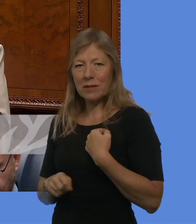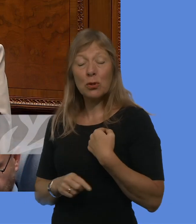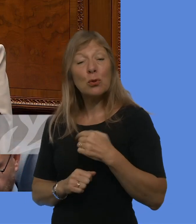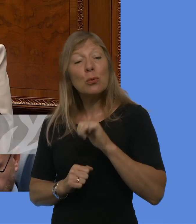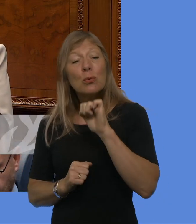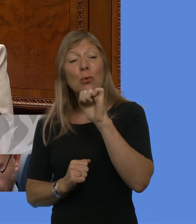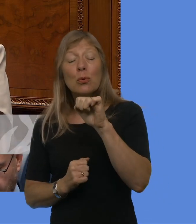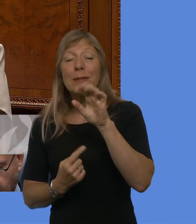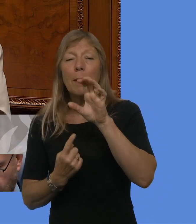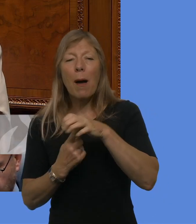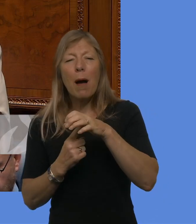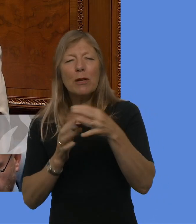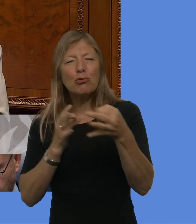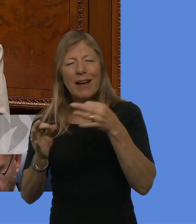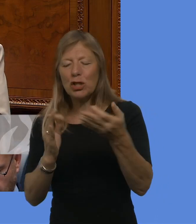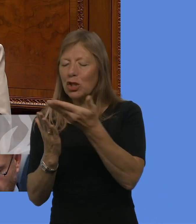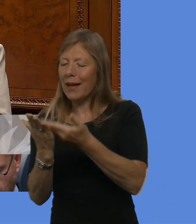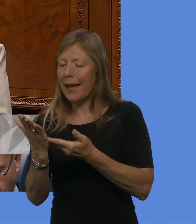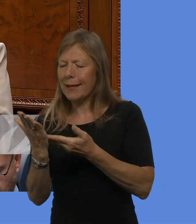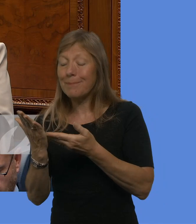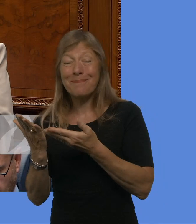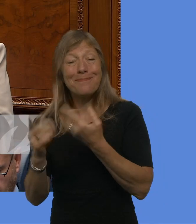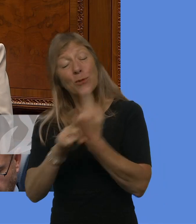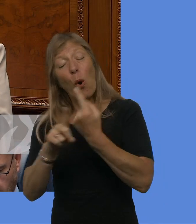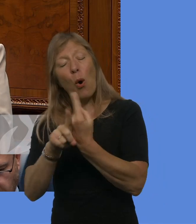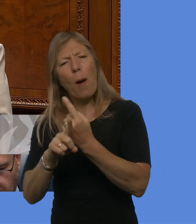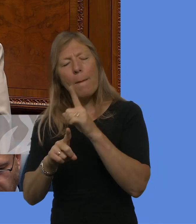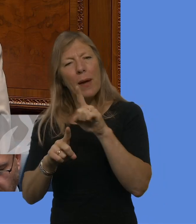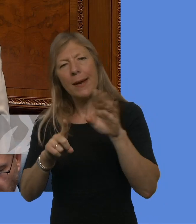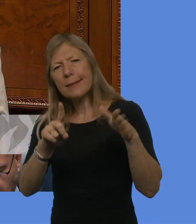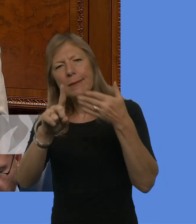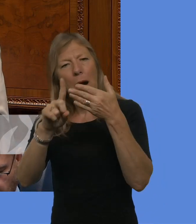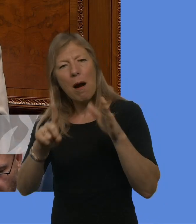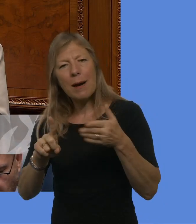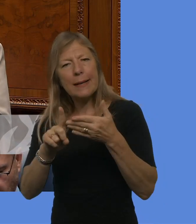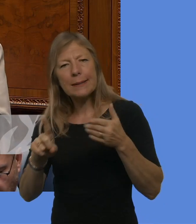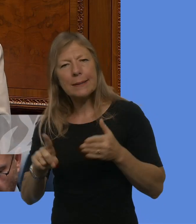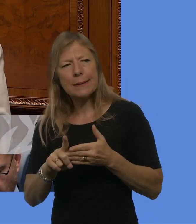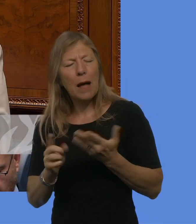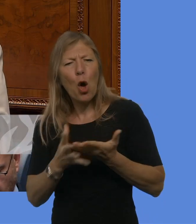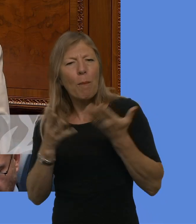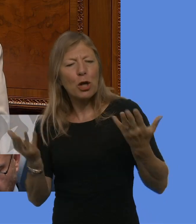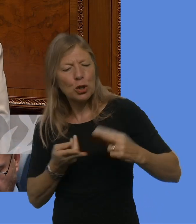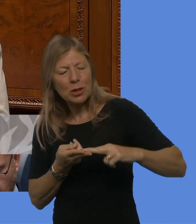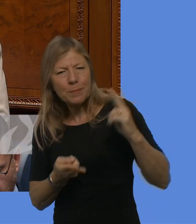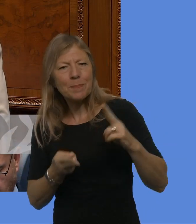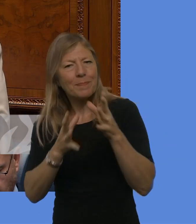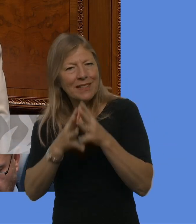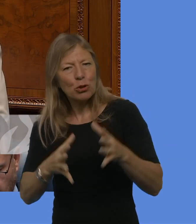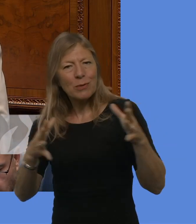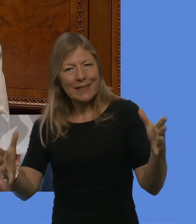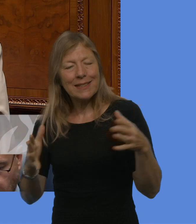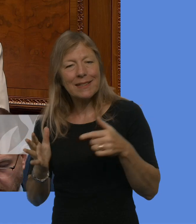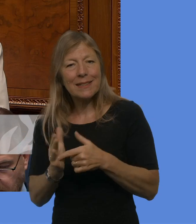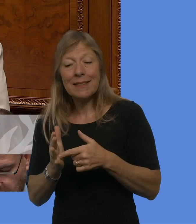doesn't set any targets for the growth of integrated education and doesn't tell us how much money you're actually going to spend. But your actions have